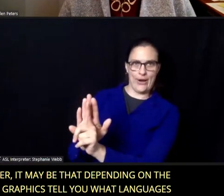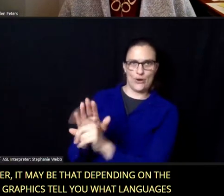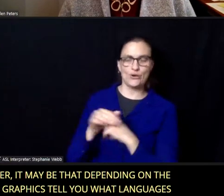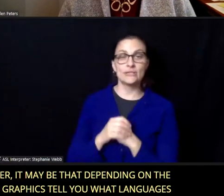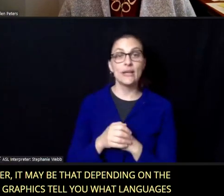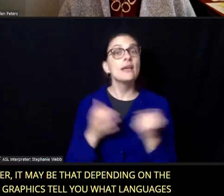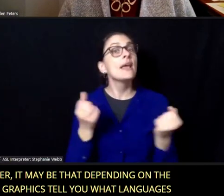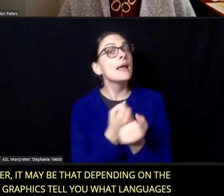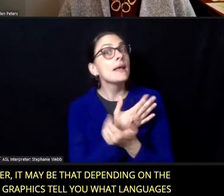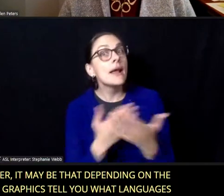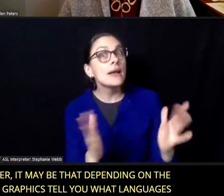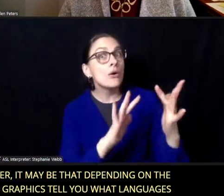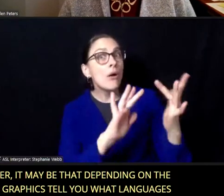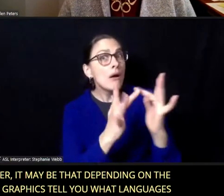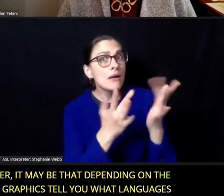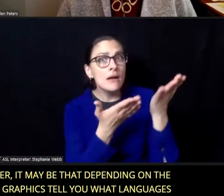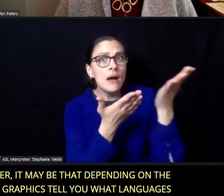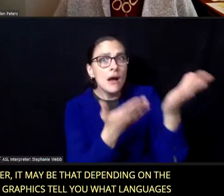browser is in. Mm.